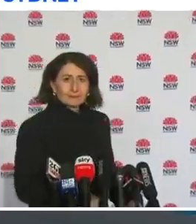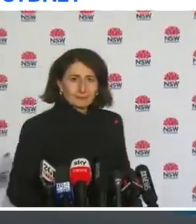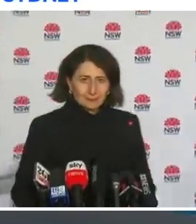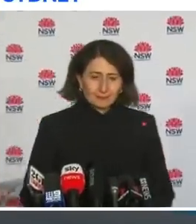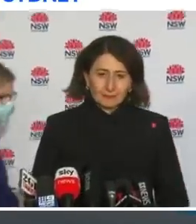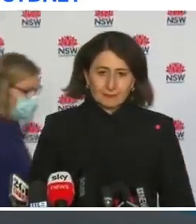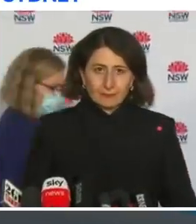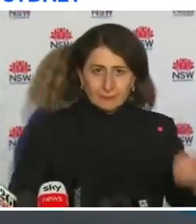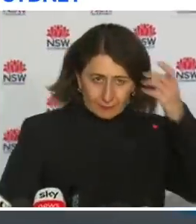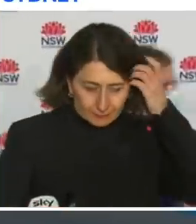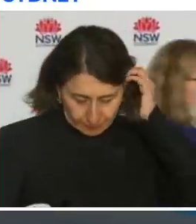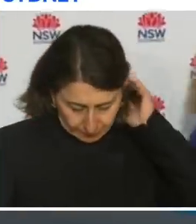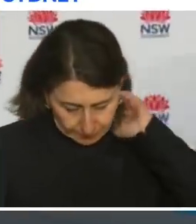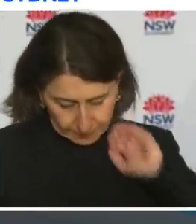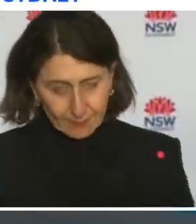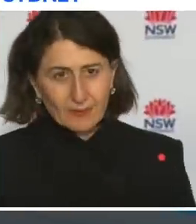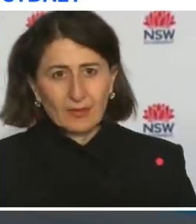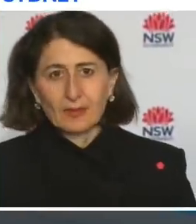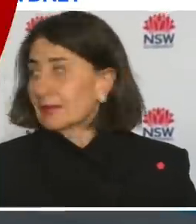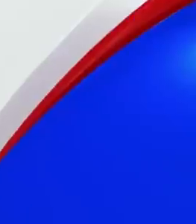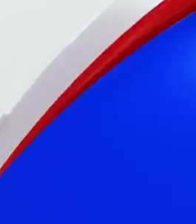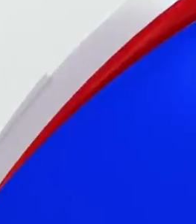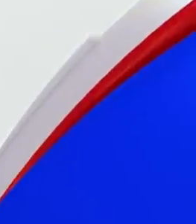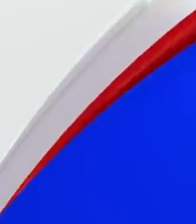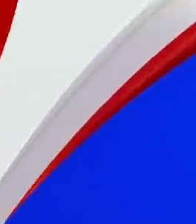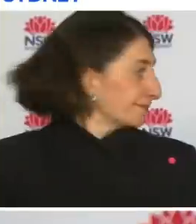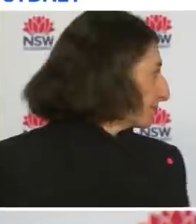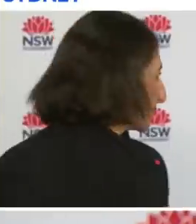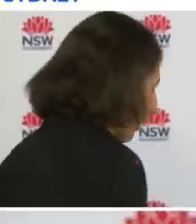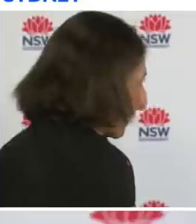also updated. But here now is the Premier.